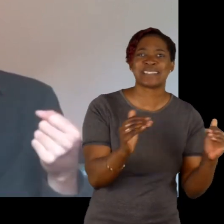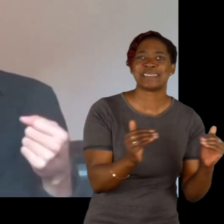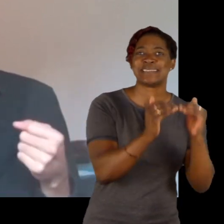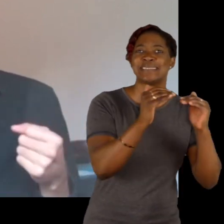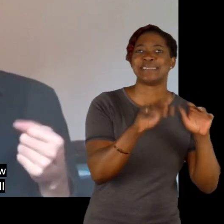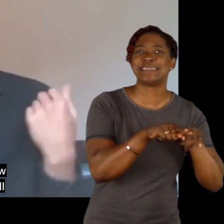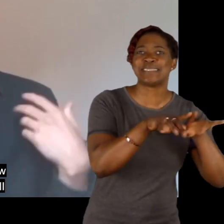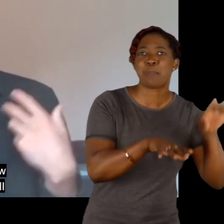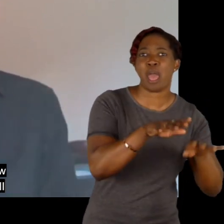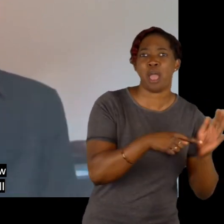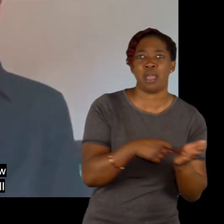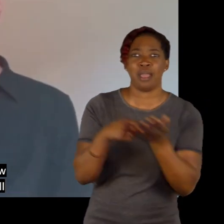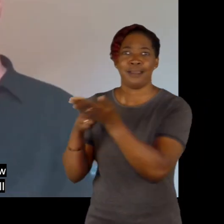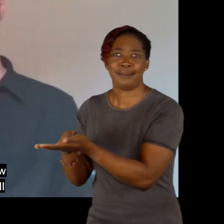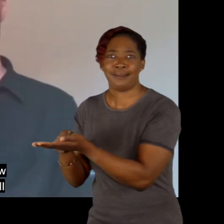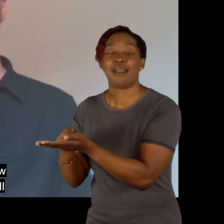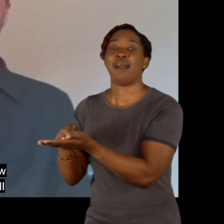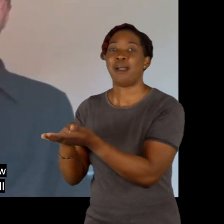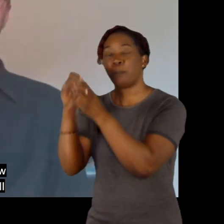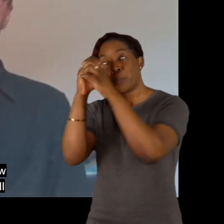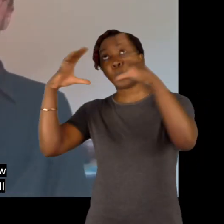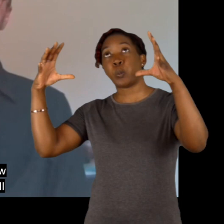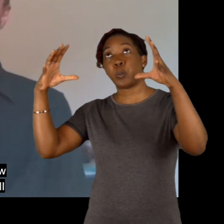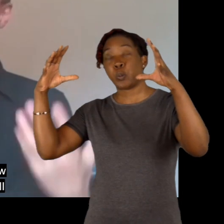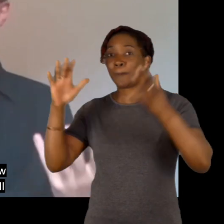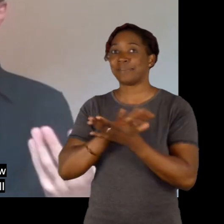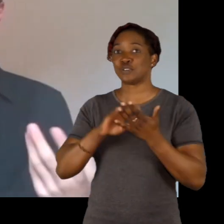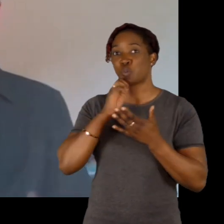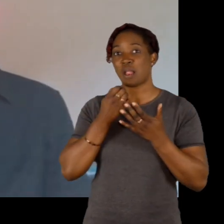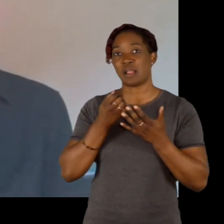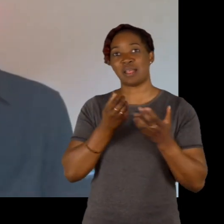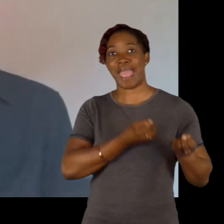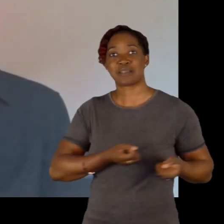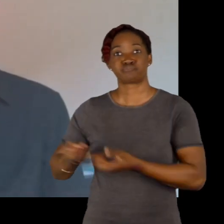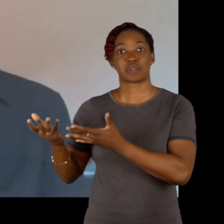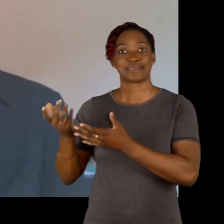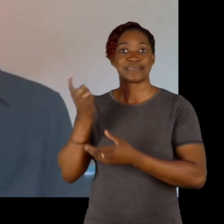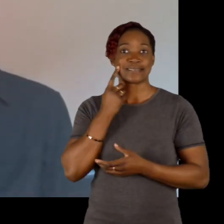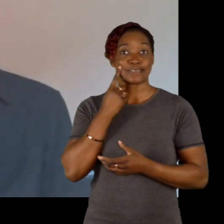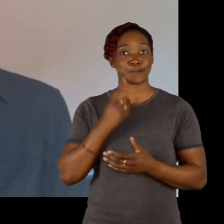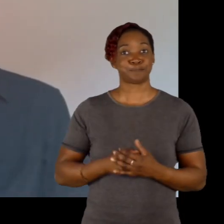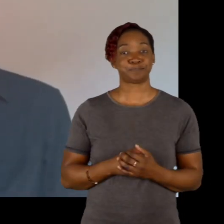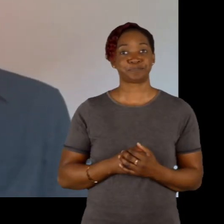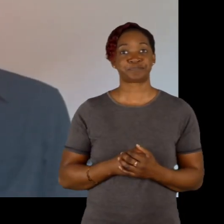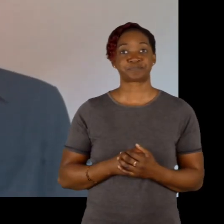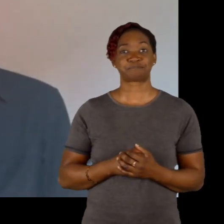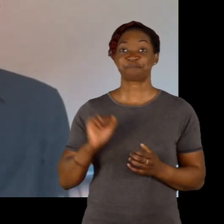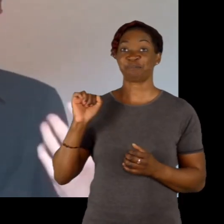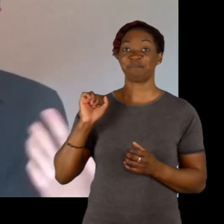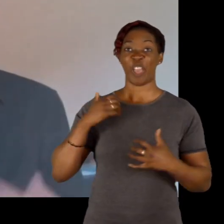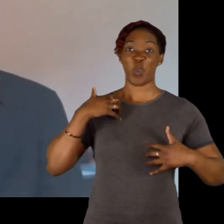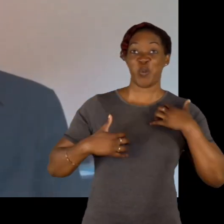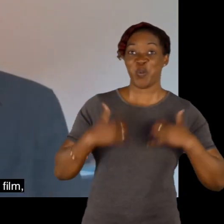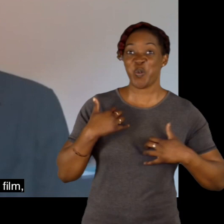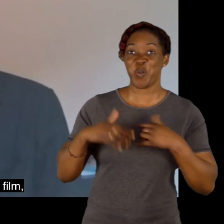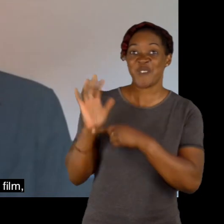for. And much easier just to show a piece of music and that'll put everything across that you're looking for. Most